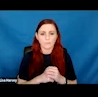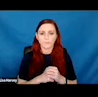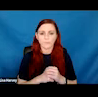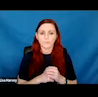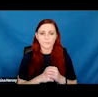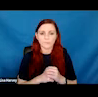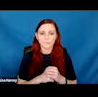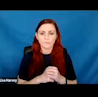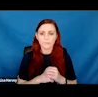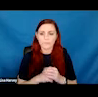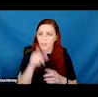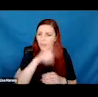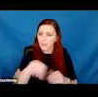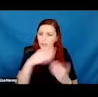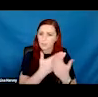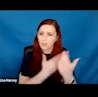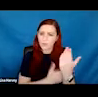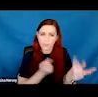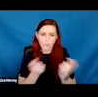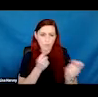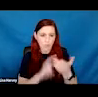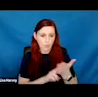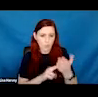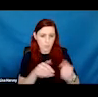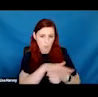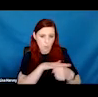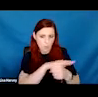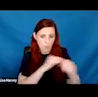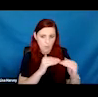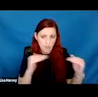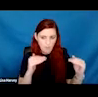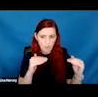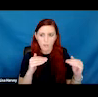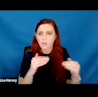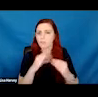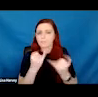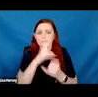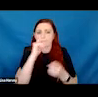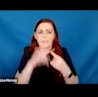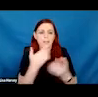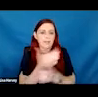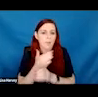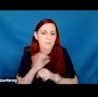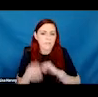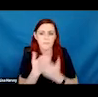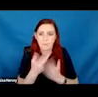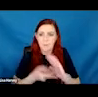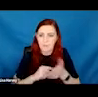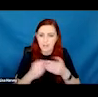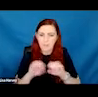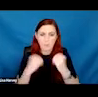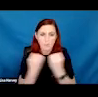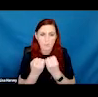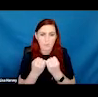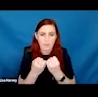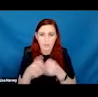These laws and regulations are applied at local level through documents such as county development plans, local area plans, housing strategies,